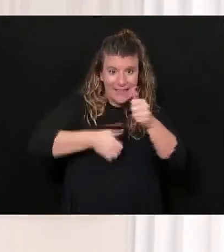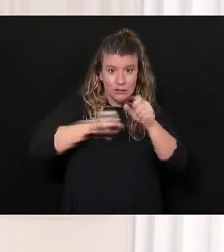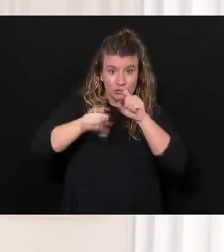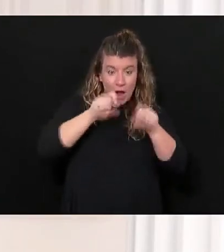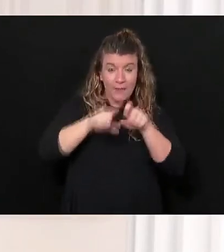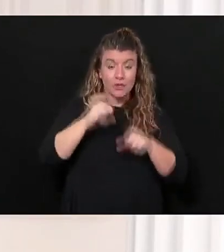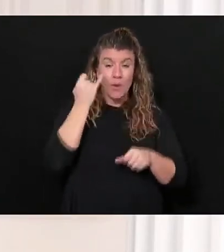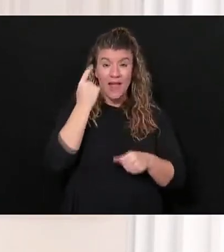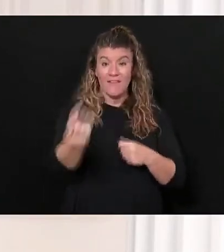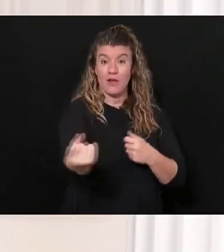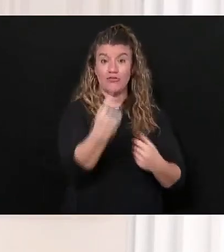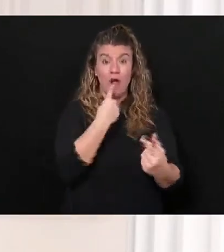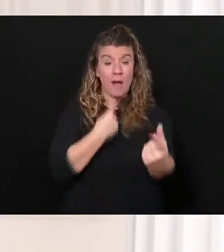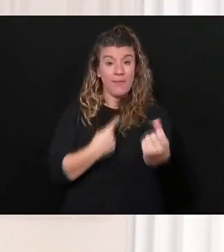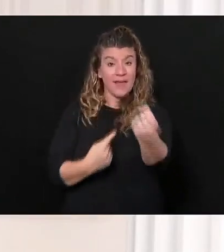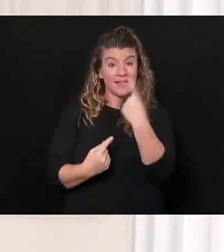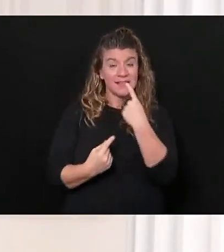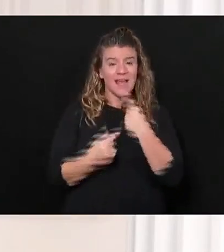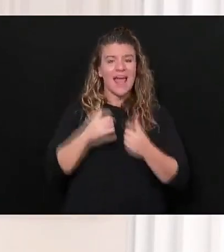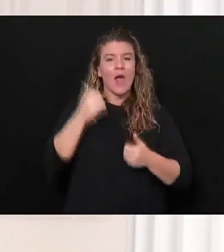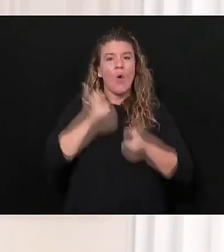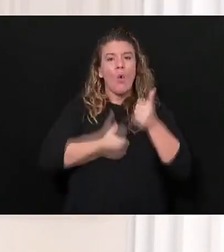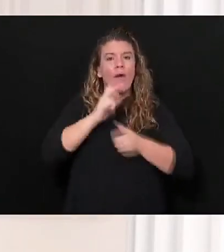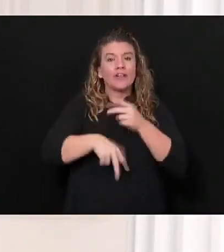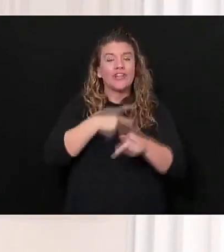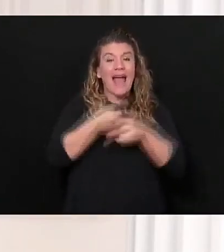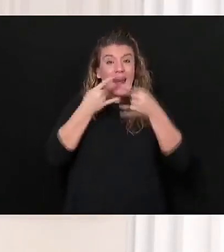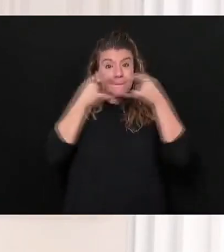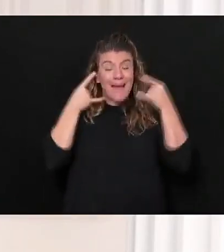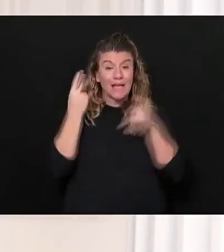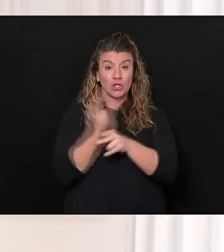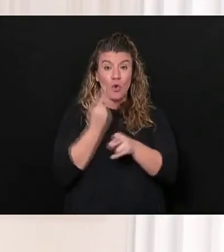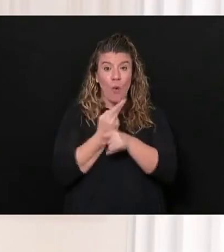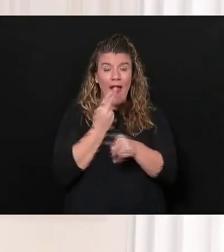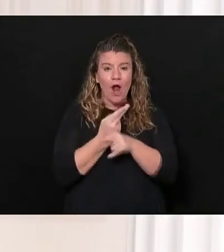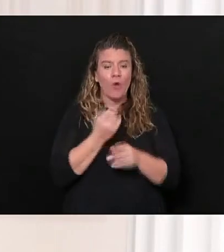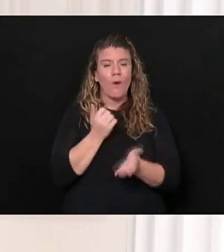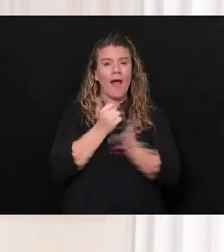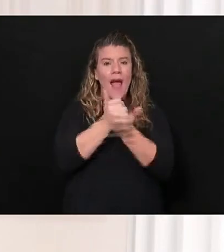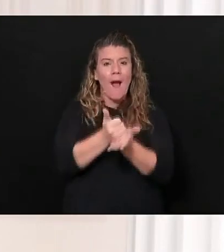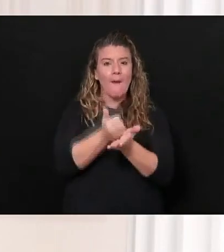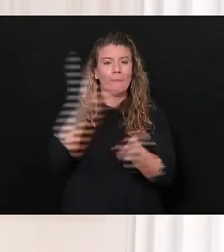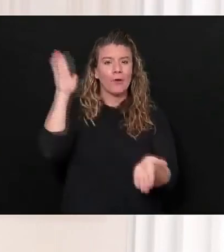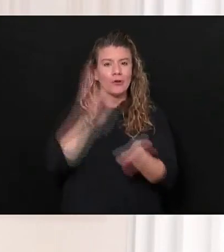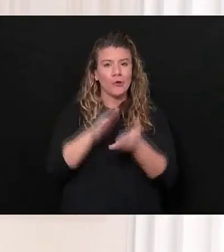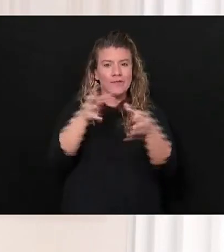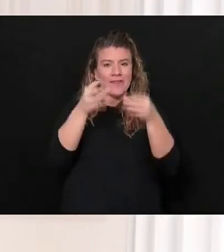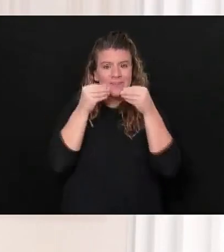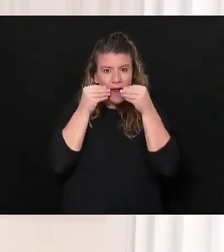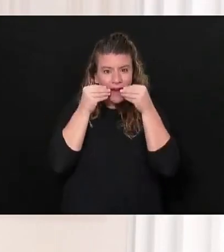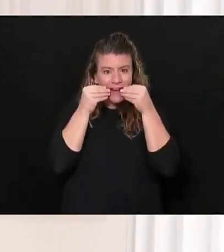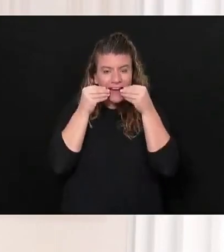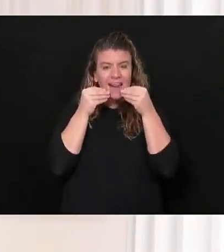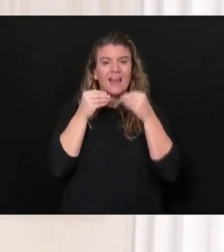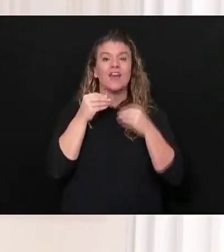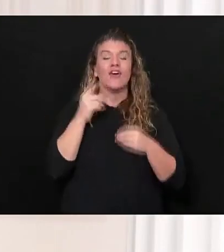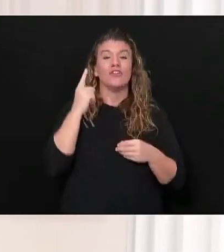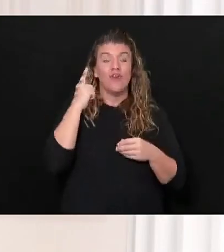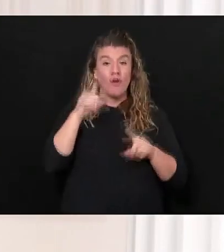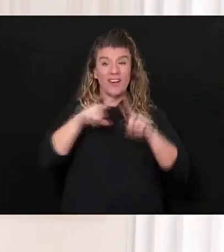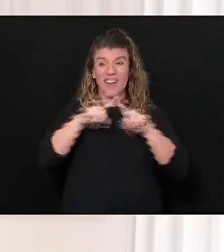least projected there's a possibility that wearing masks in areas where people are infected